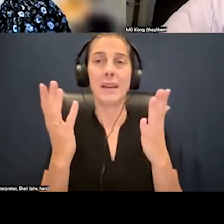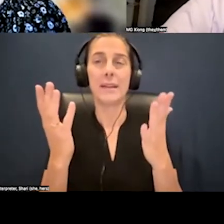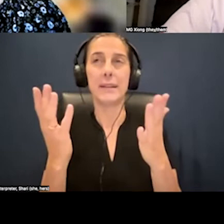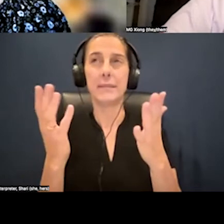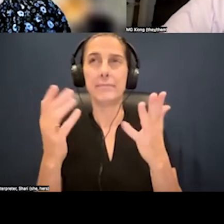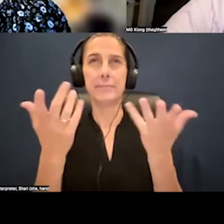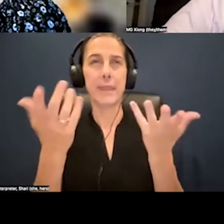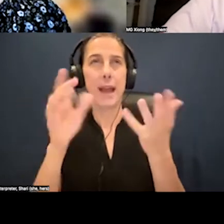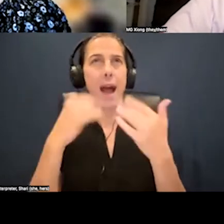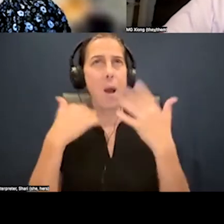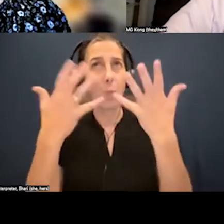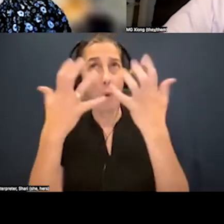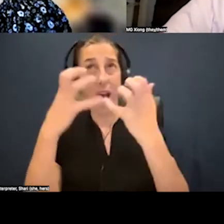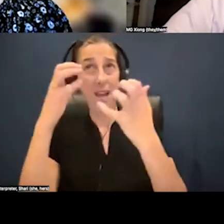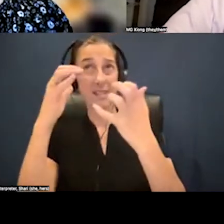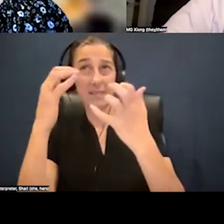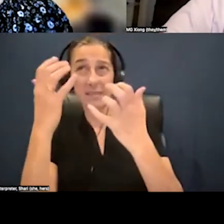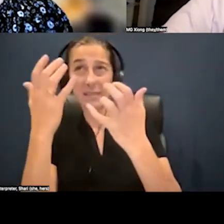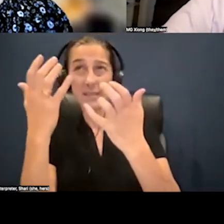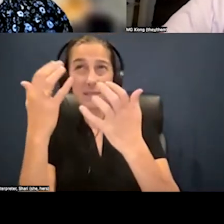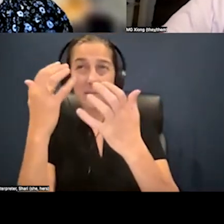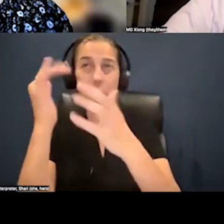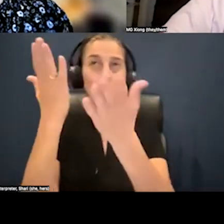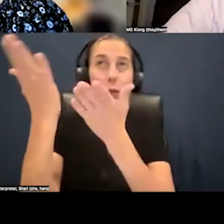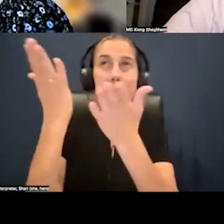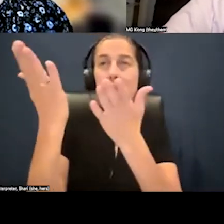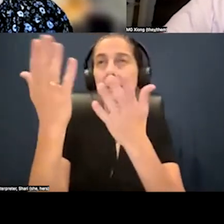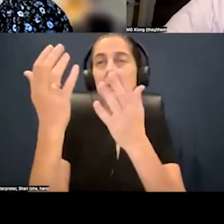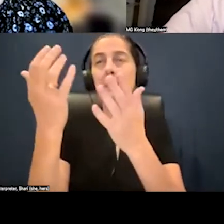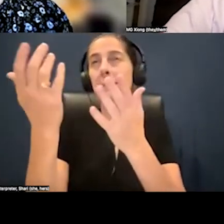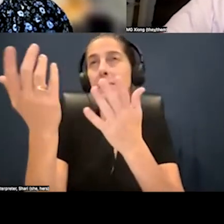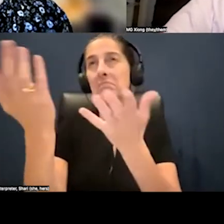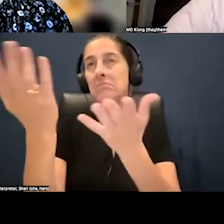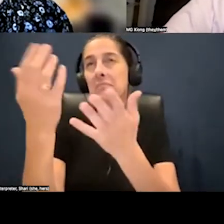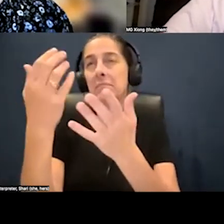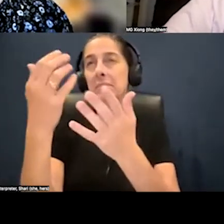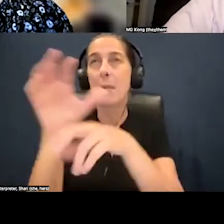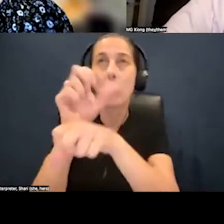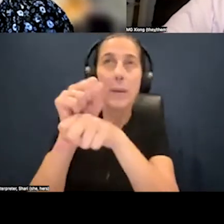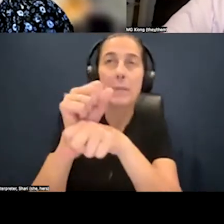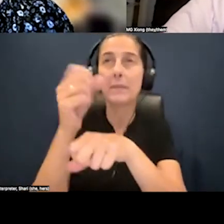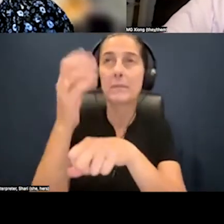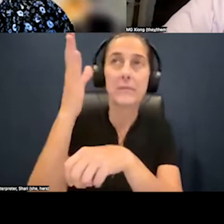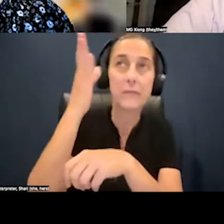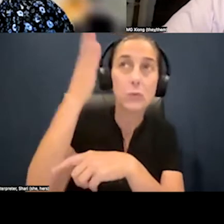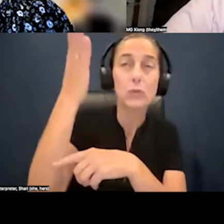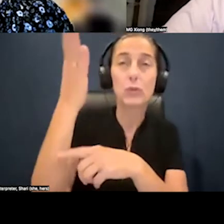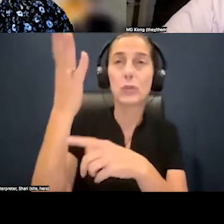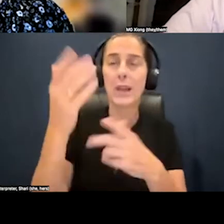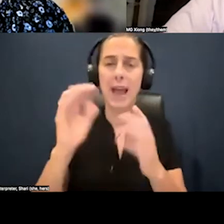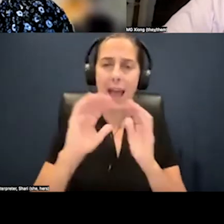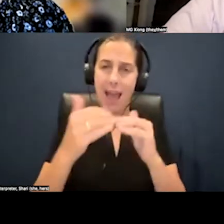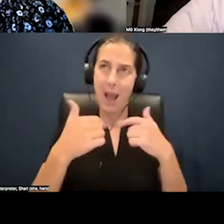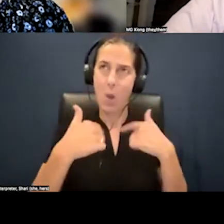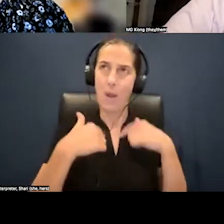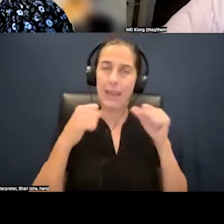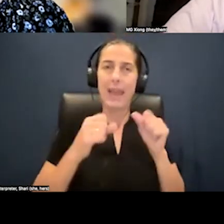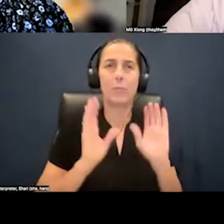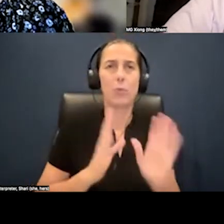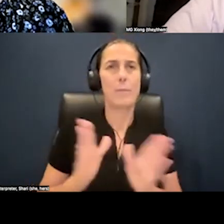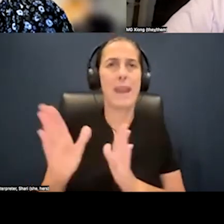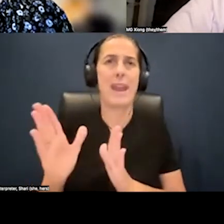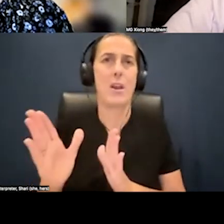but what do I need to do to get ready for any services and be prepared to